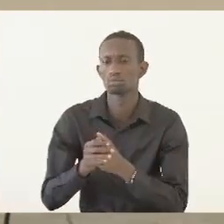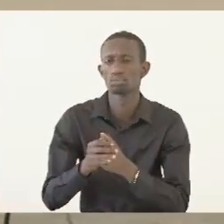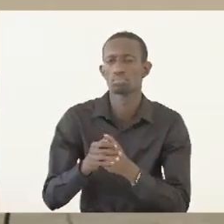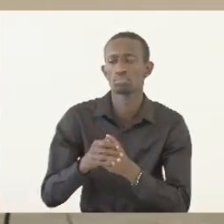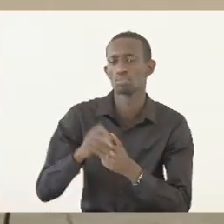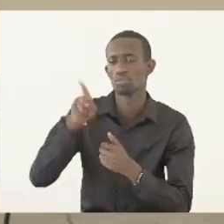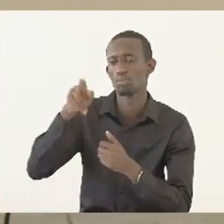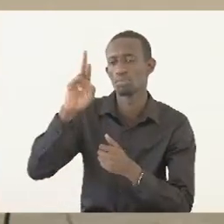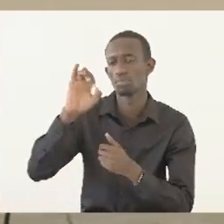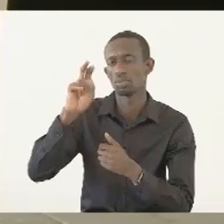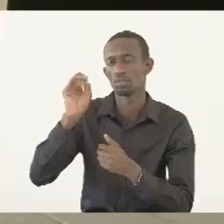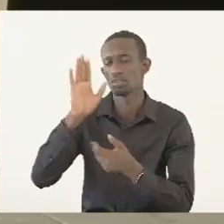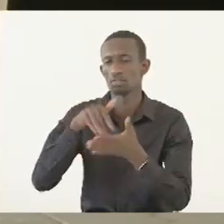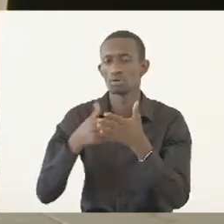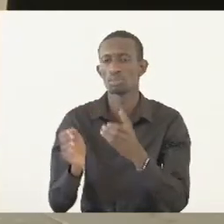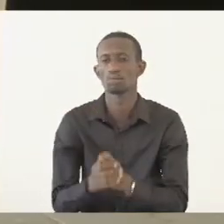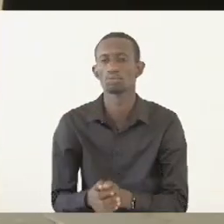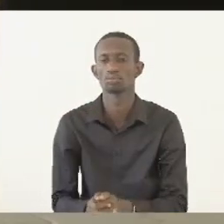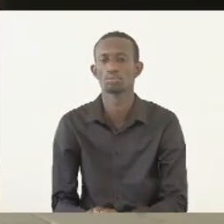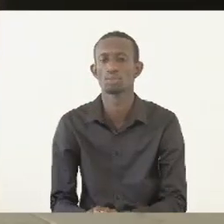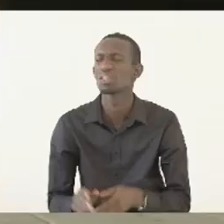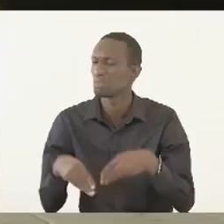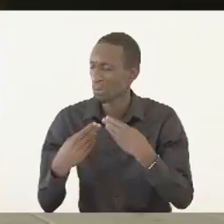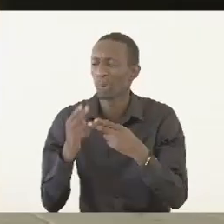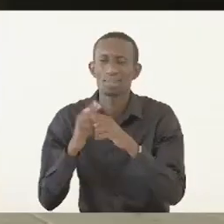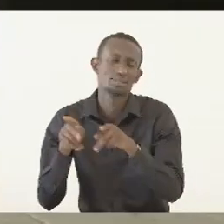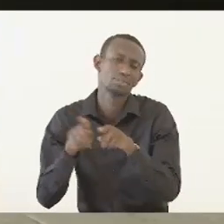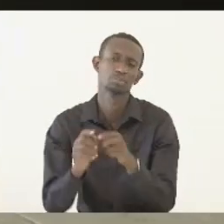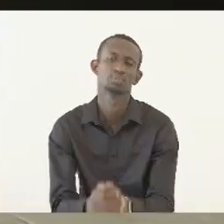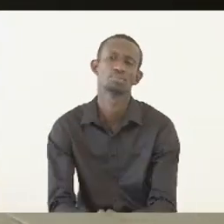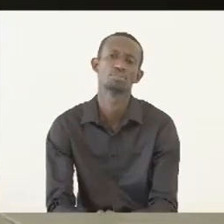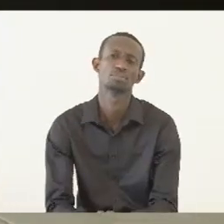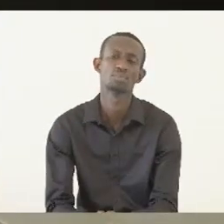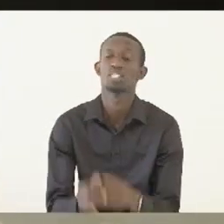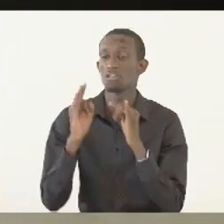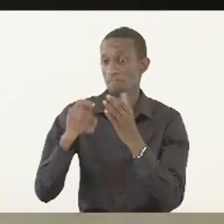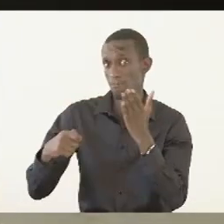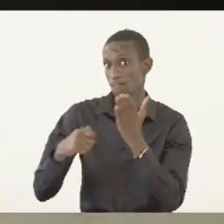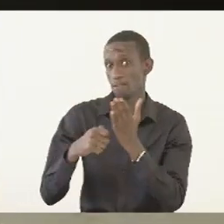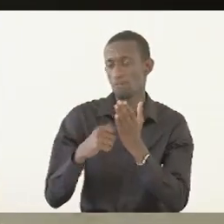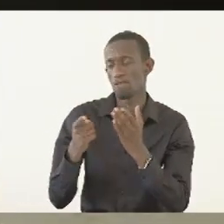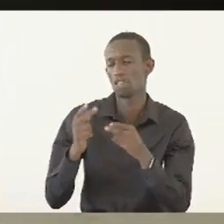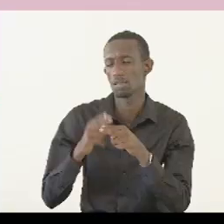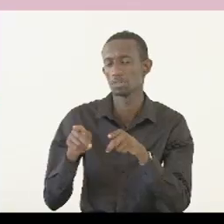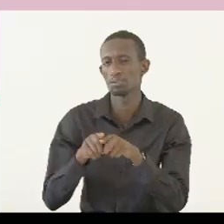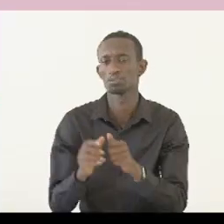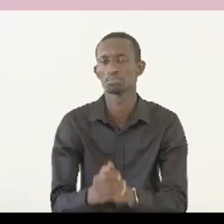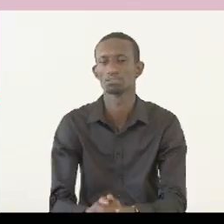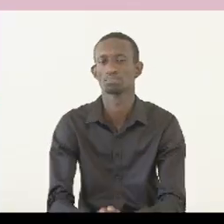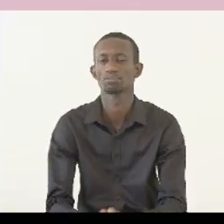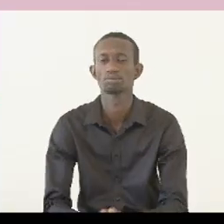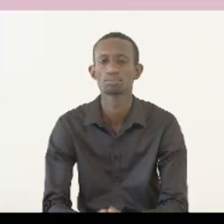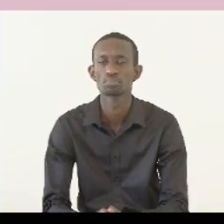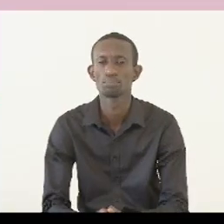not charged, and it takes the same name even when it is charged. So it is